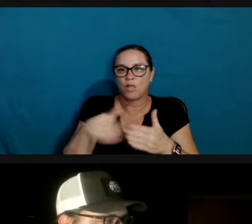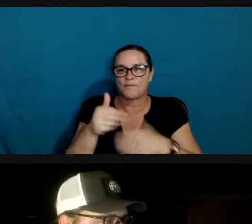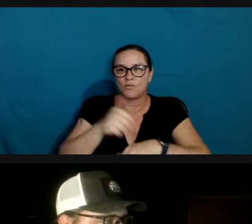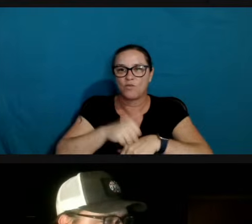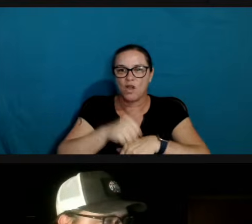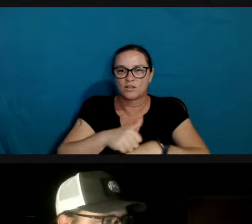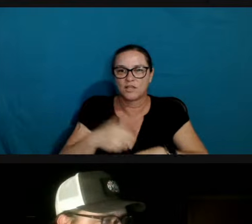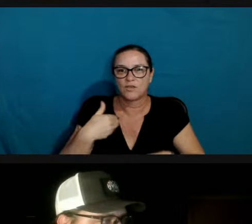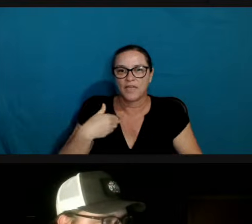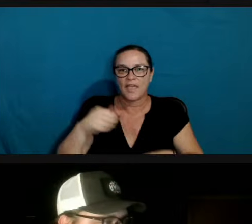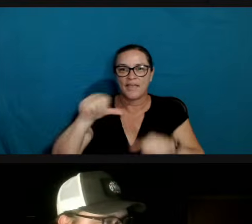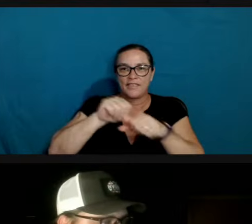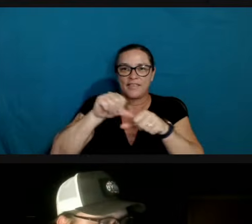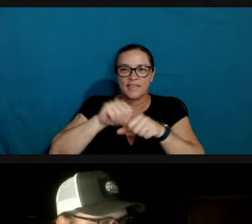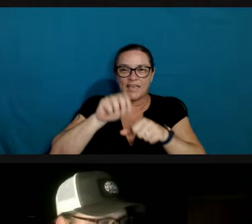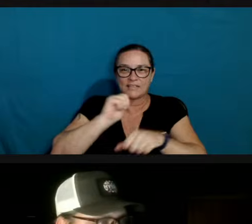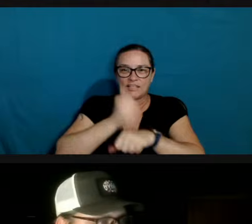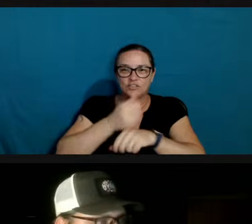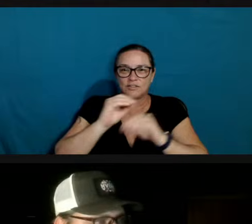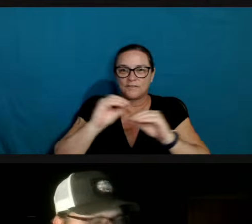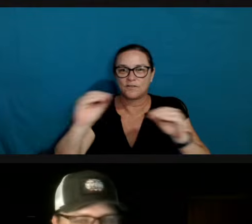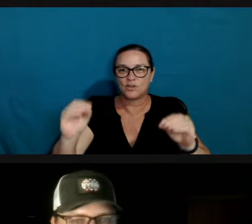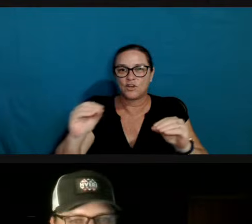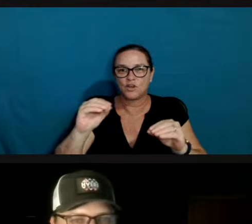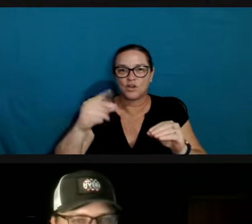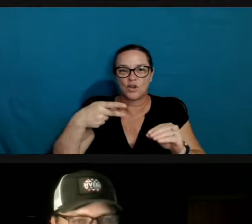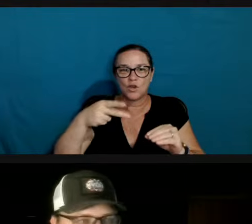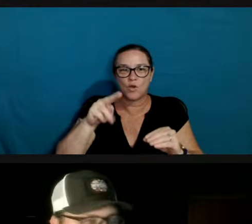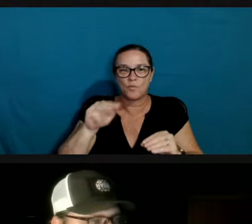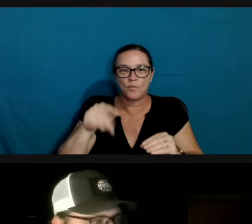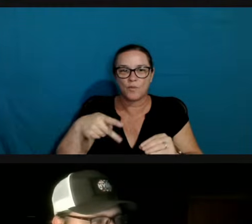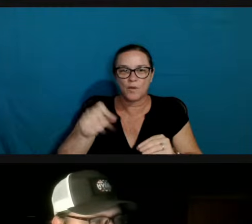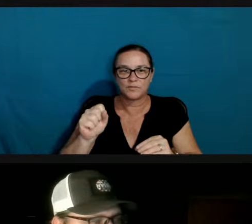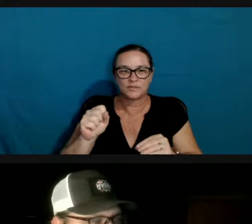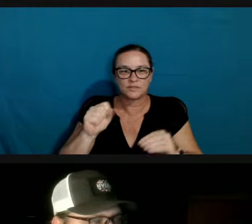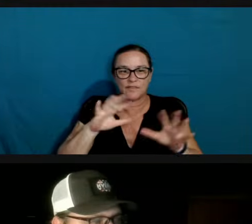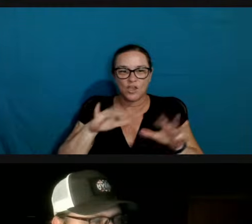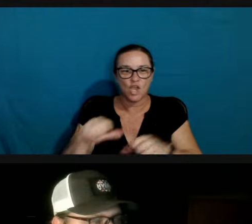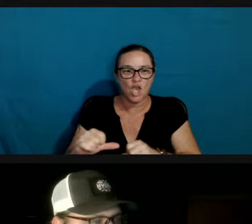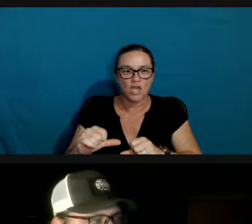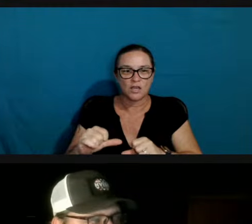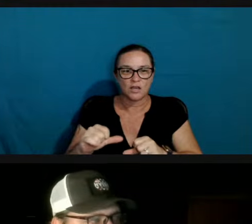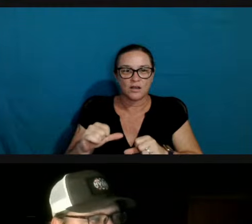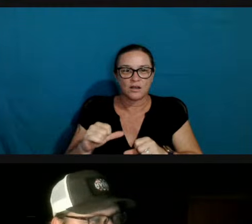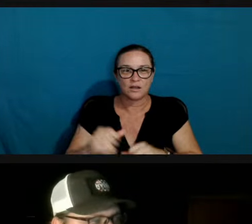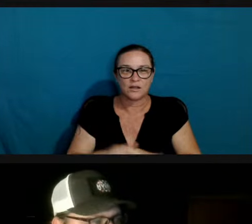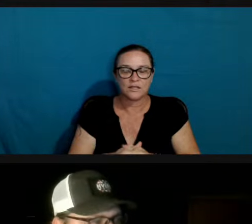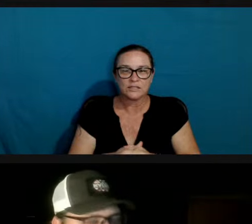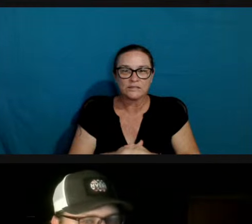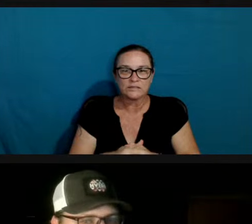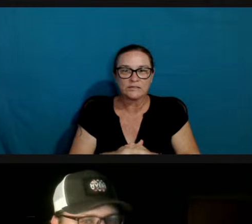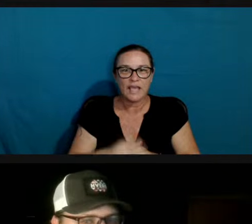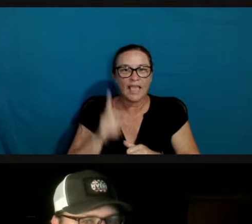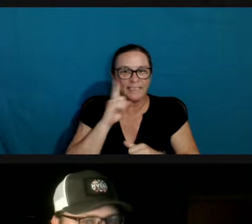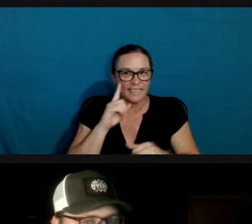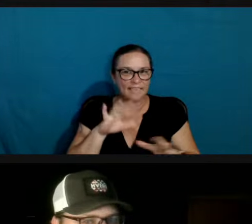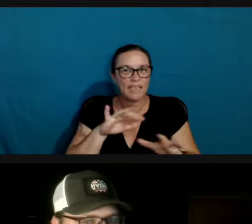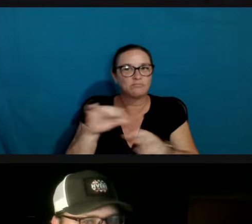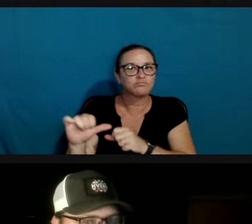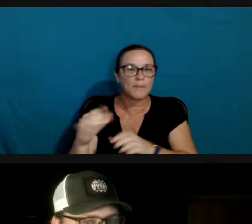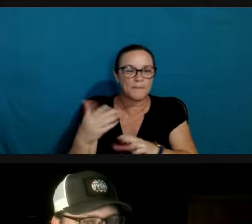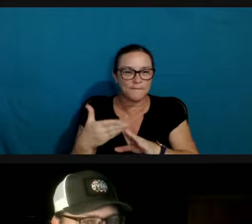that gas station there. Look, no pumps. No pumps. Yep, pumps are gone. I hope they got them out I think they before. were gone before. Like